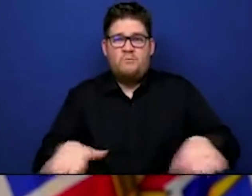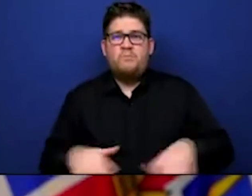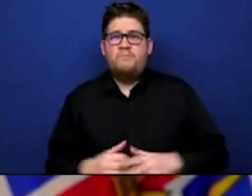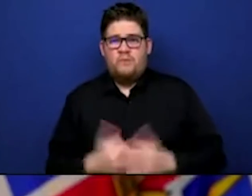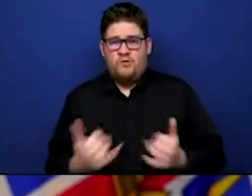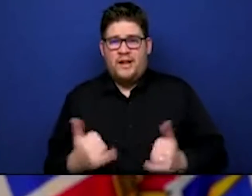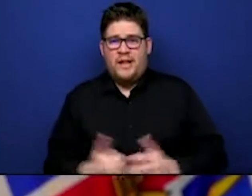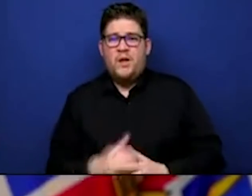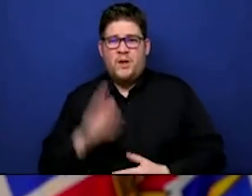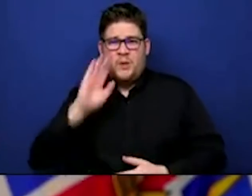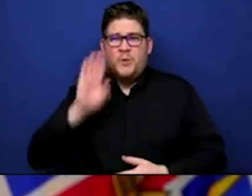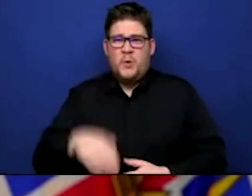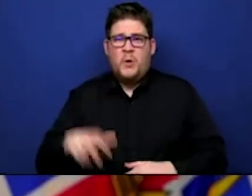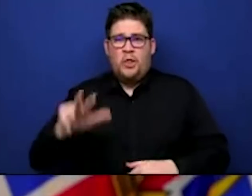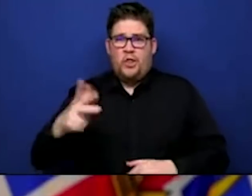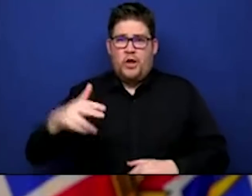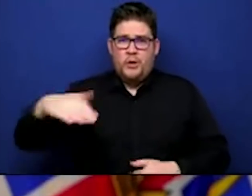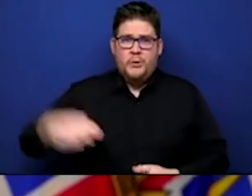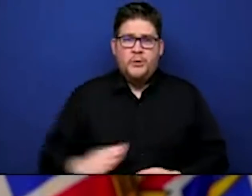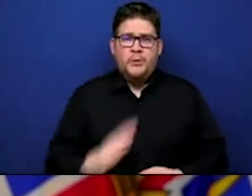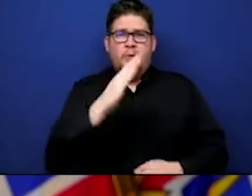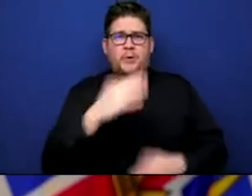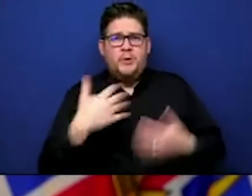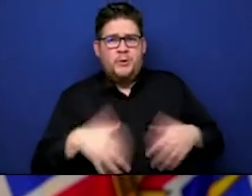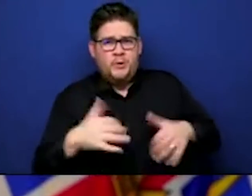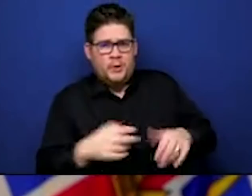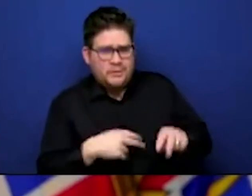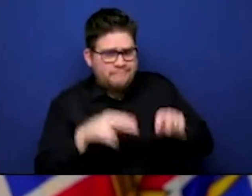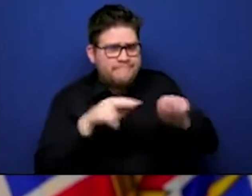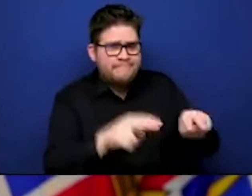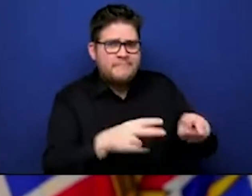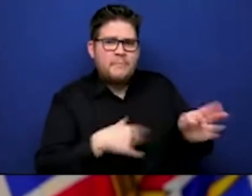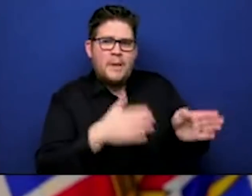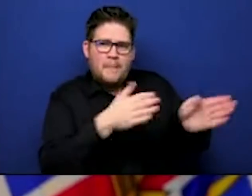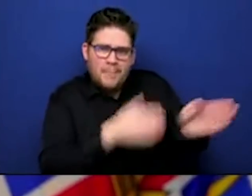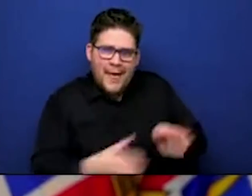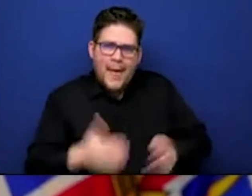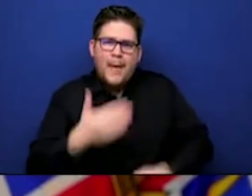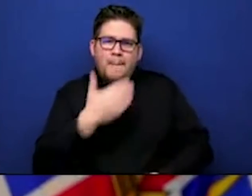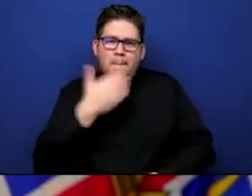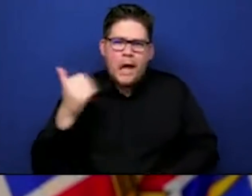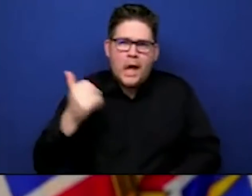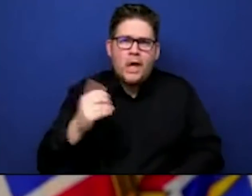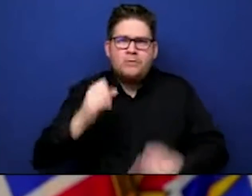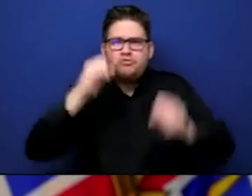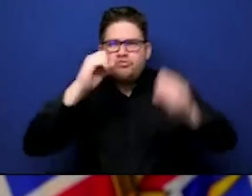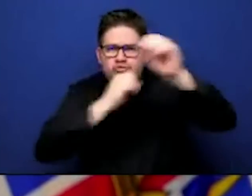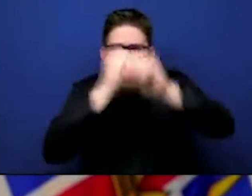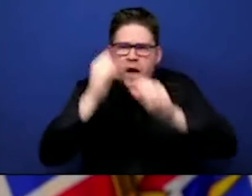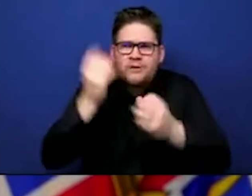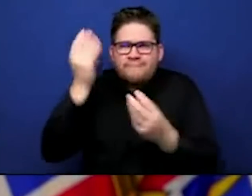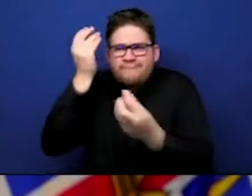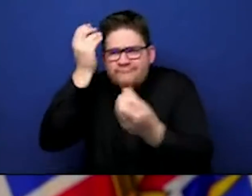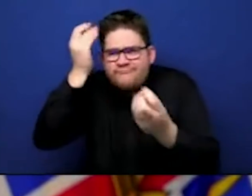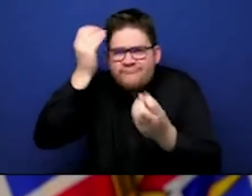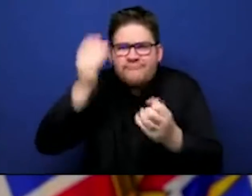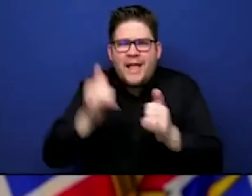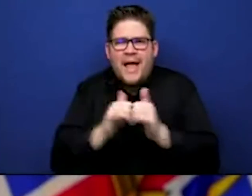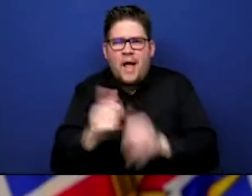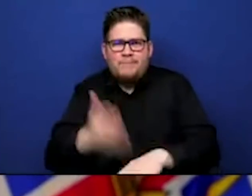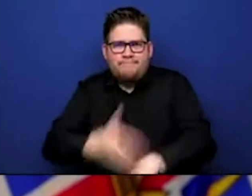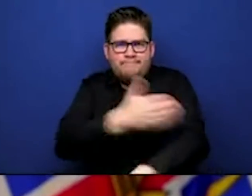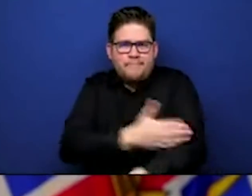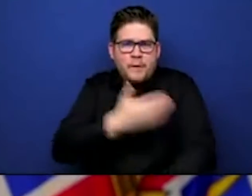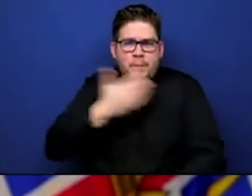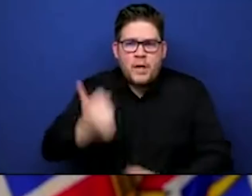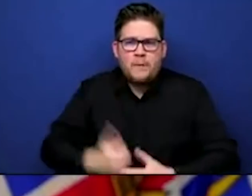forward to manage this wave in British Columbia. We have recognized from the very beginning that the impacts of